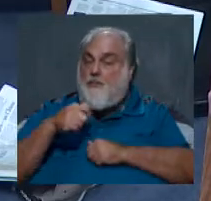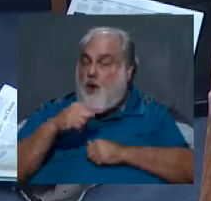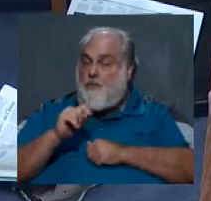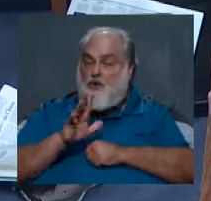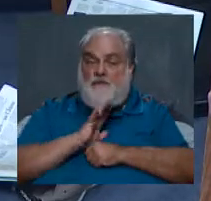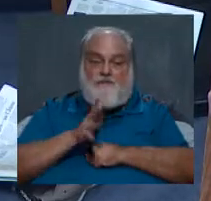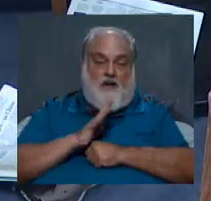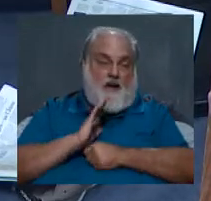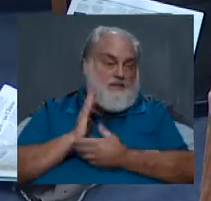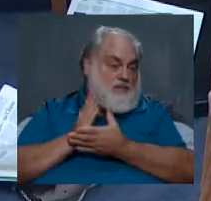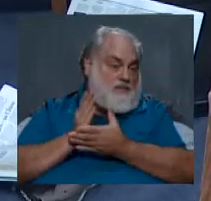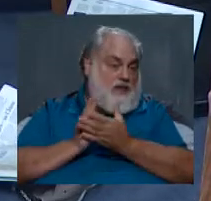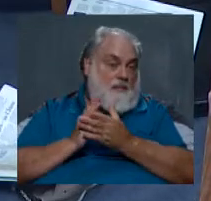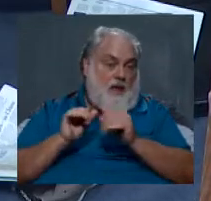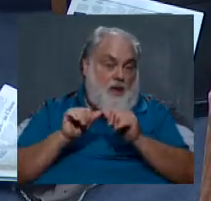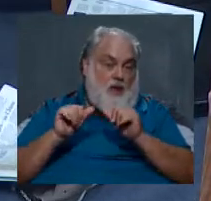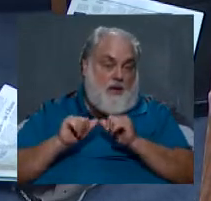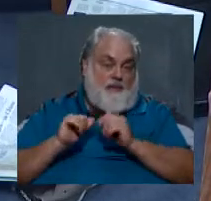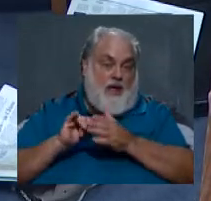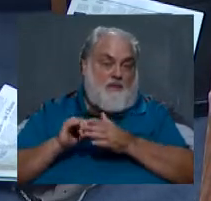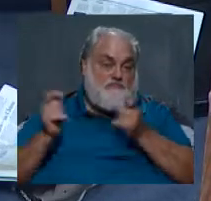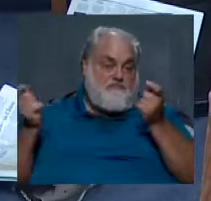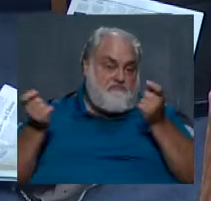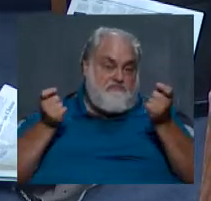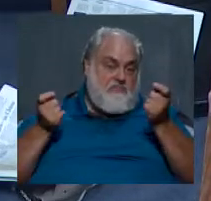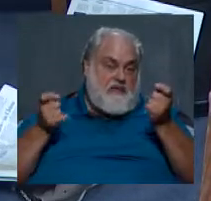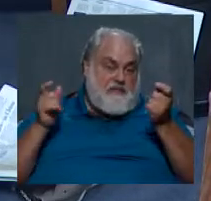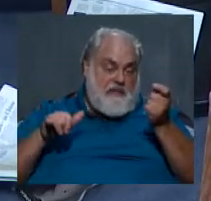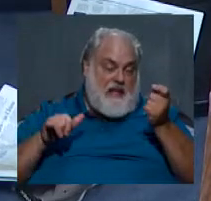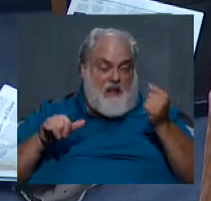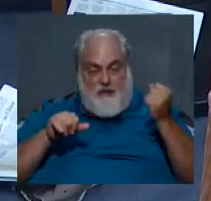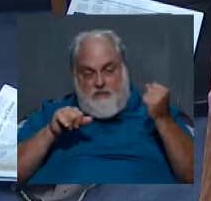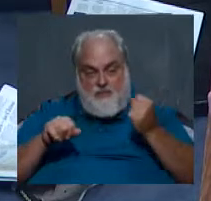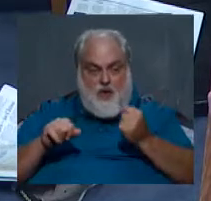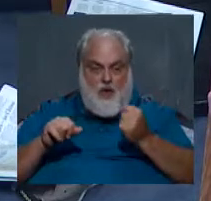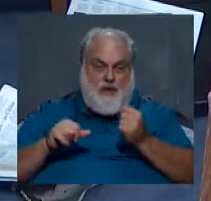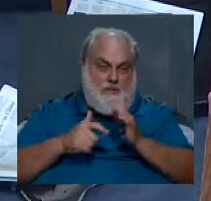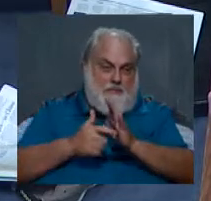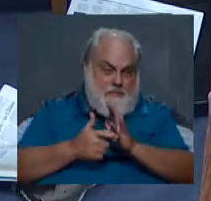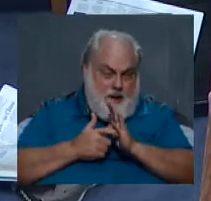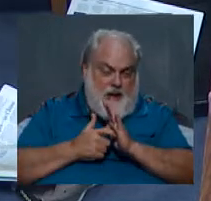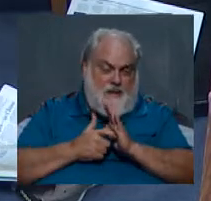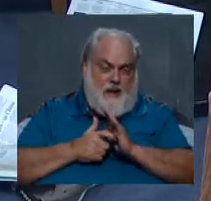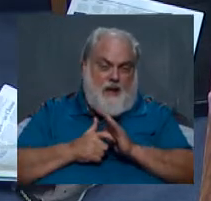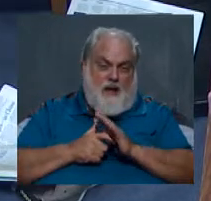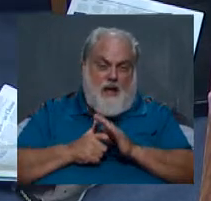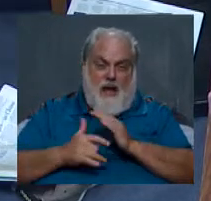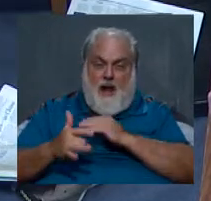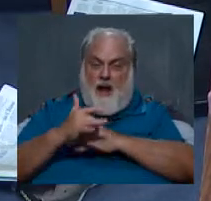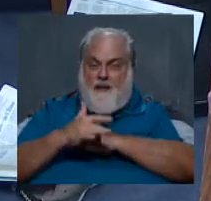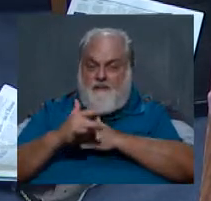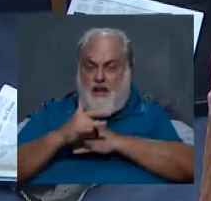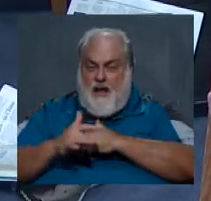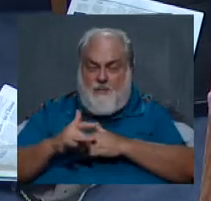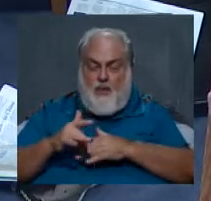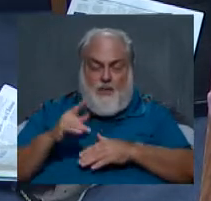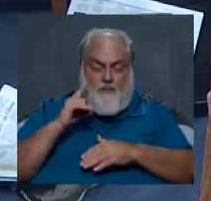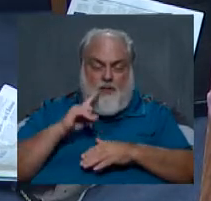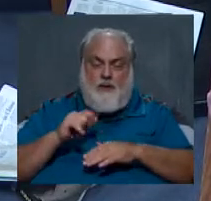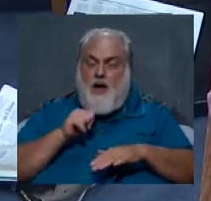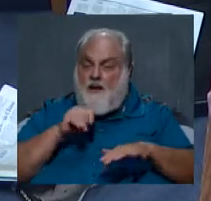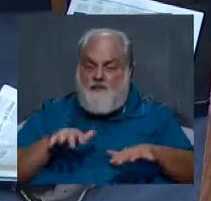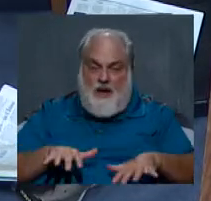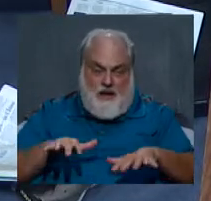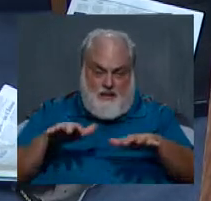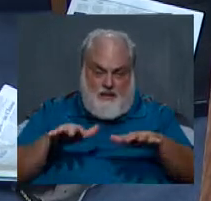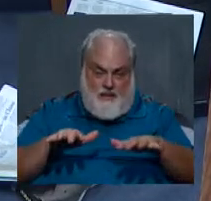fine for areas that can accommodate high-density traffic, high infrastructure demands, and areas free from flooding issues, but not for this